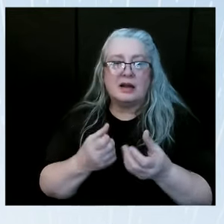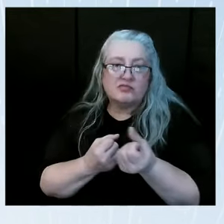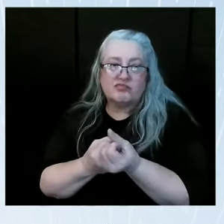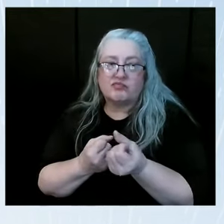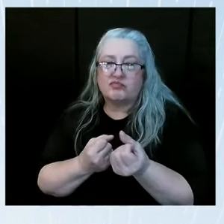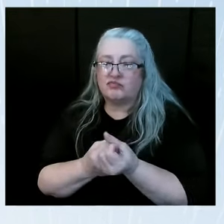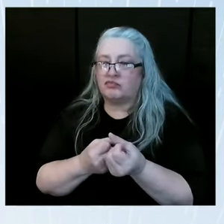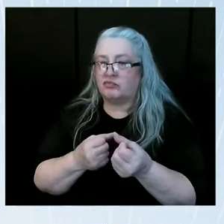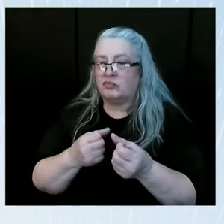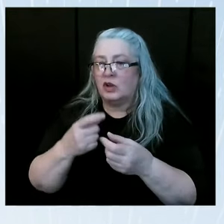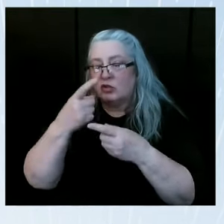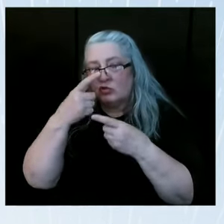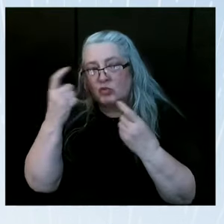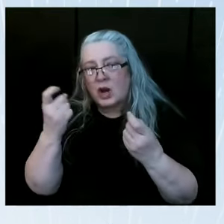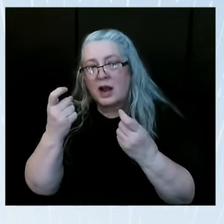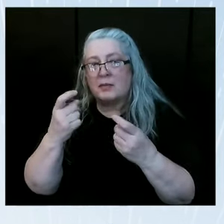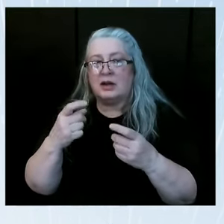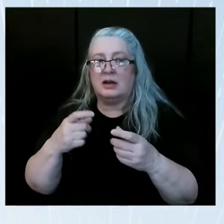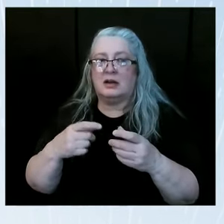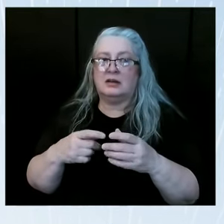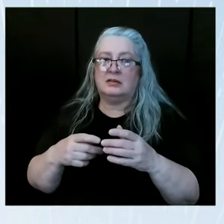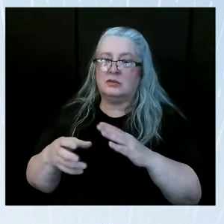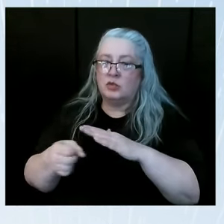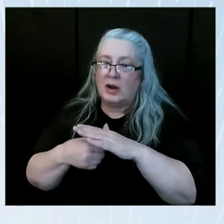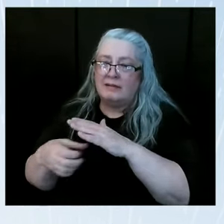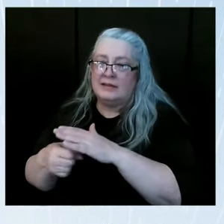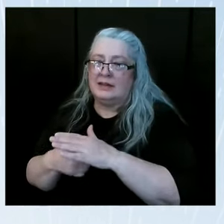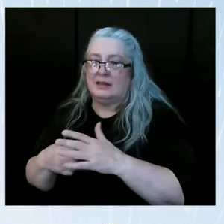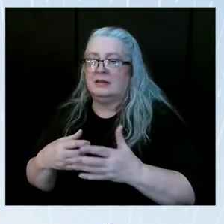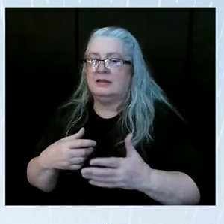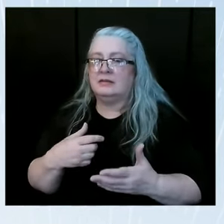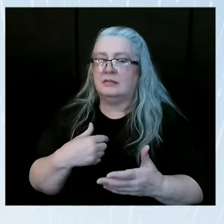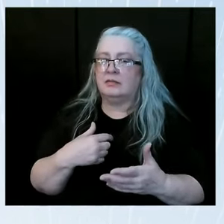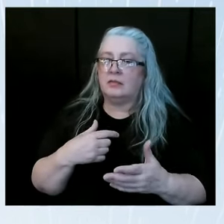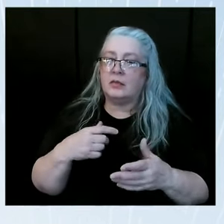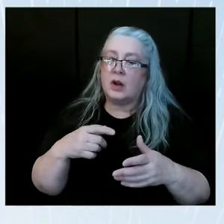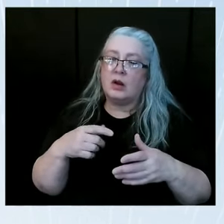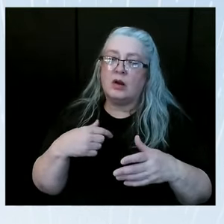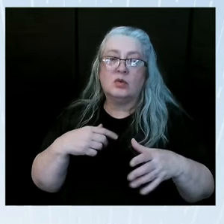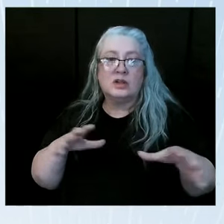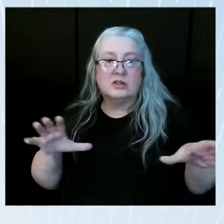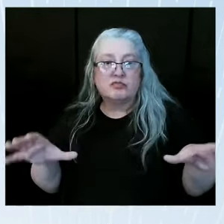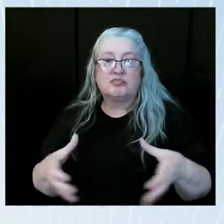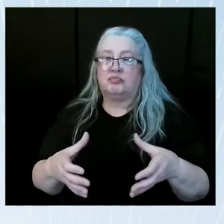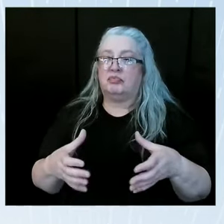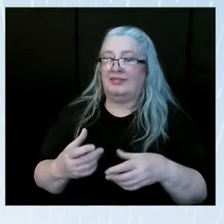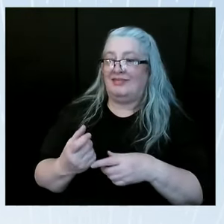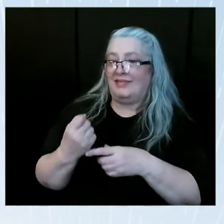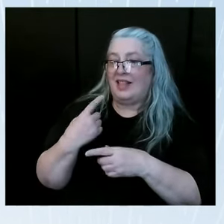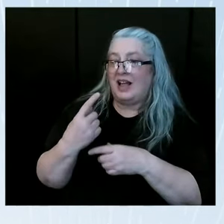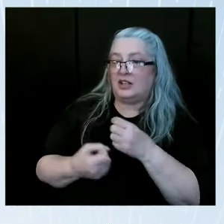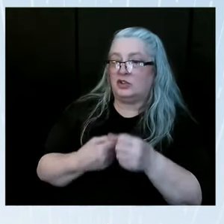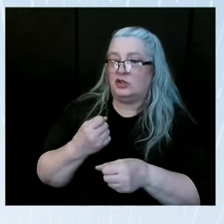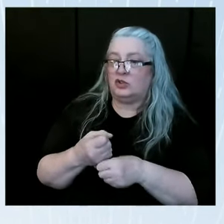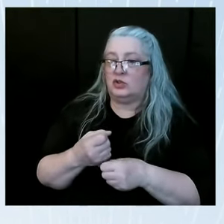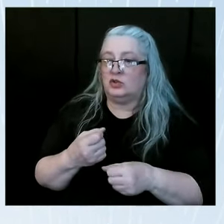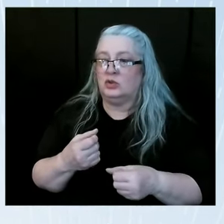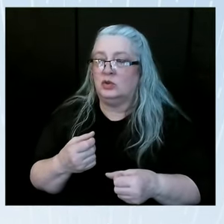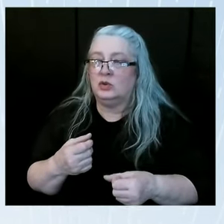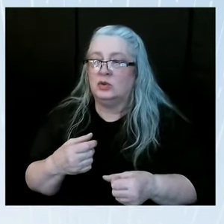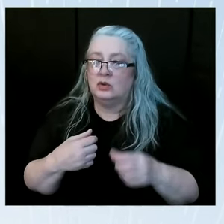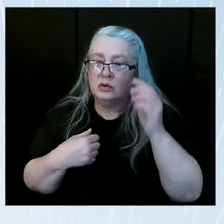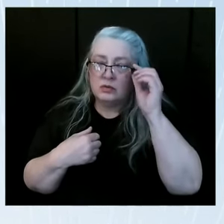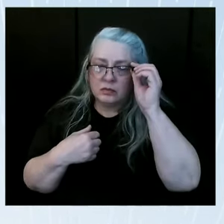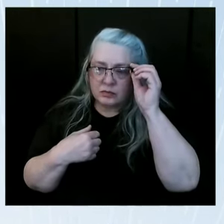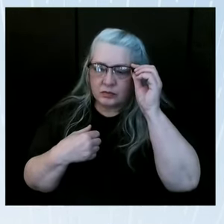we gathered last year, I shared that USAID had just launched a new countering trafficking in persons policy. And over the